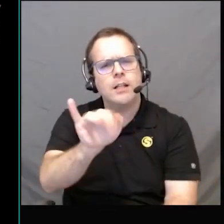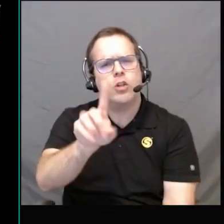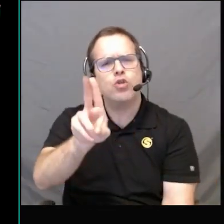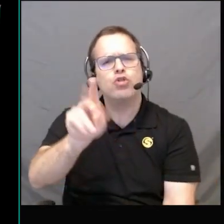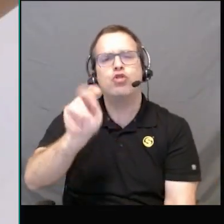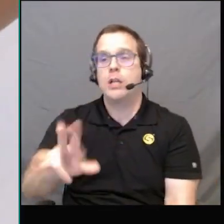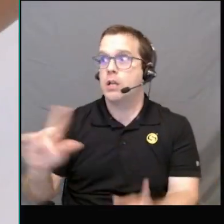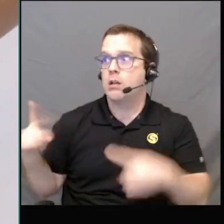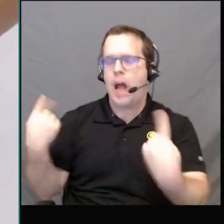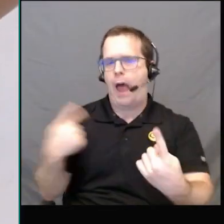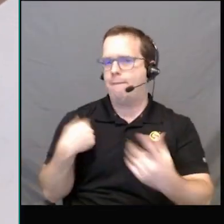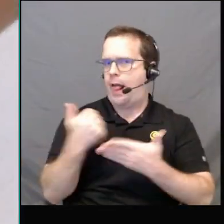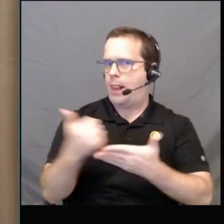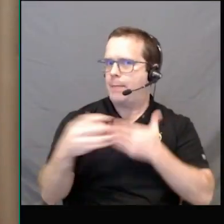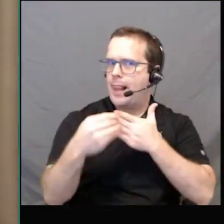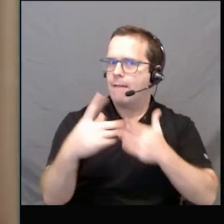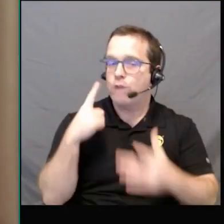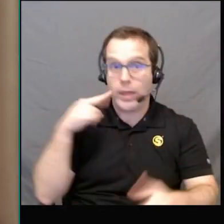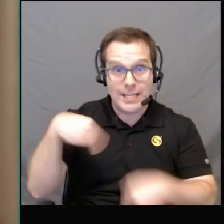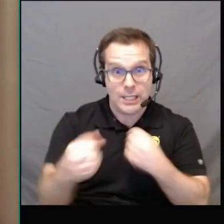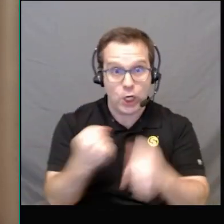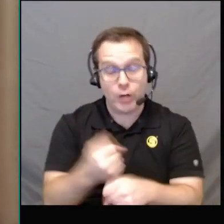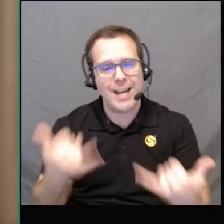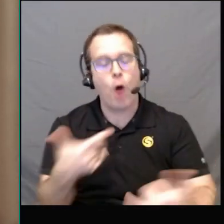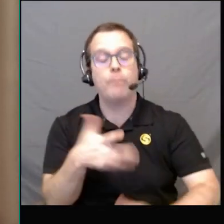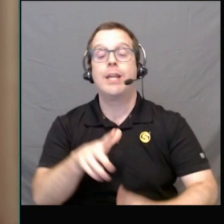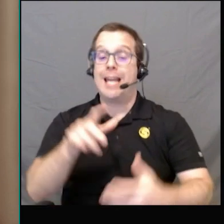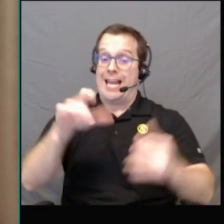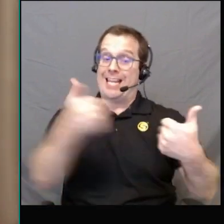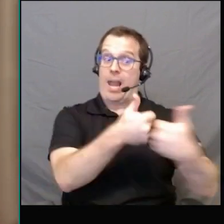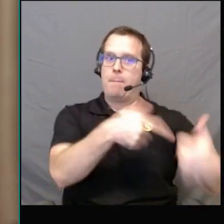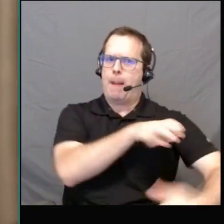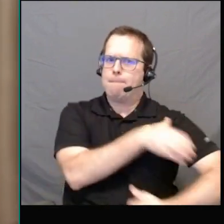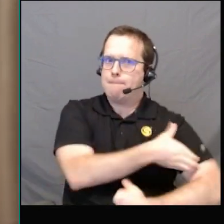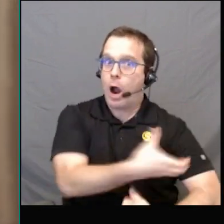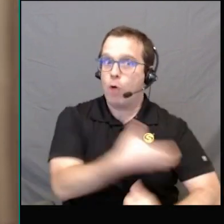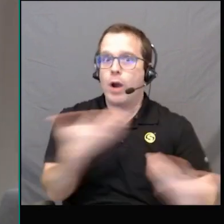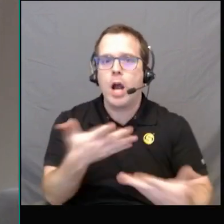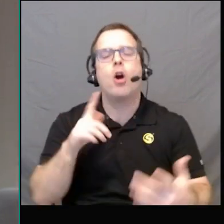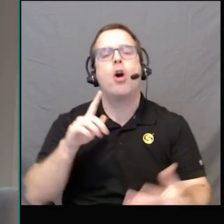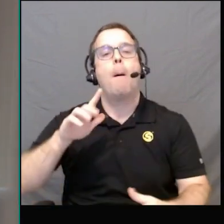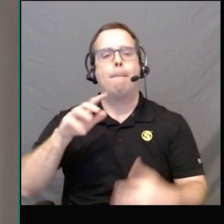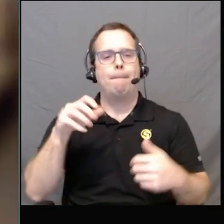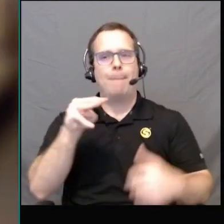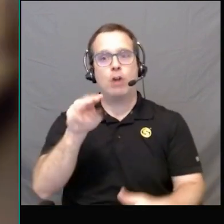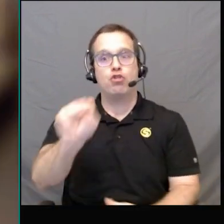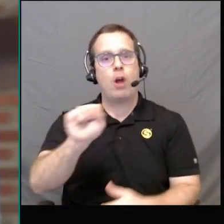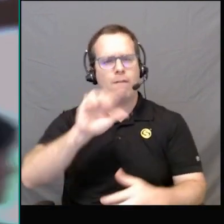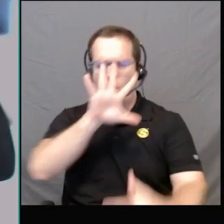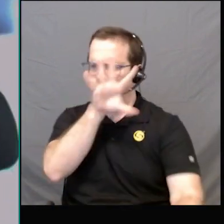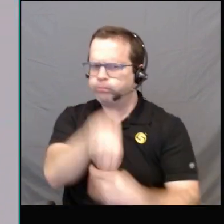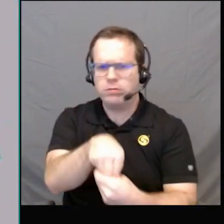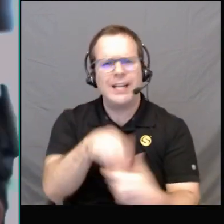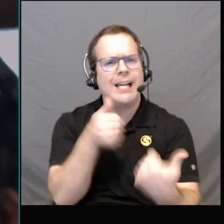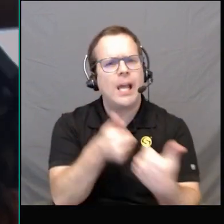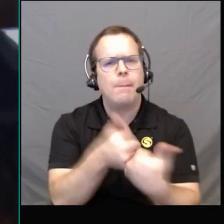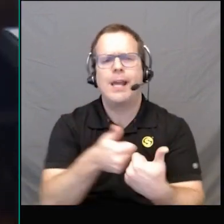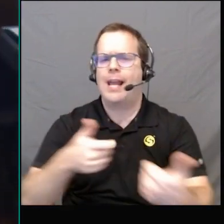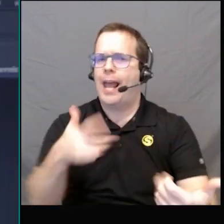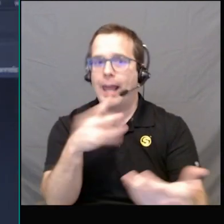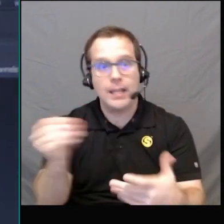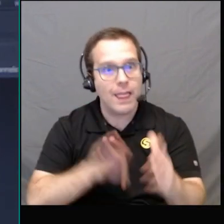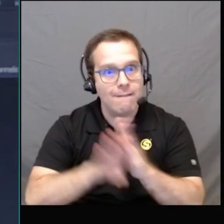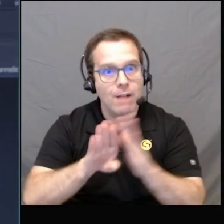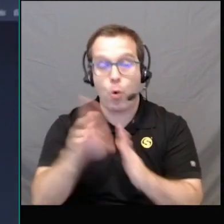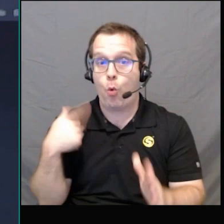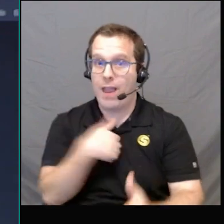the last year. Now, the power of gaming is why Microsoft is all in on gaming and game developers. We're